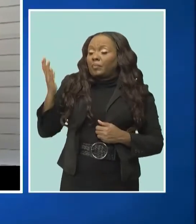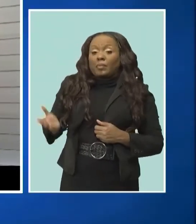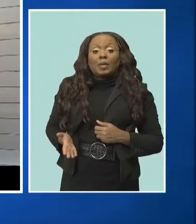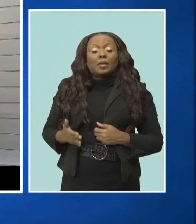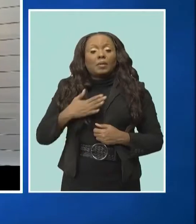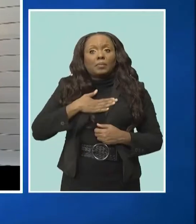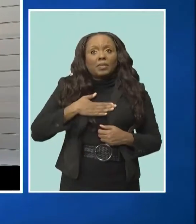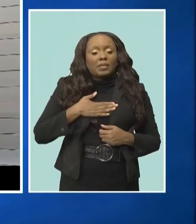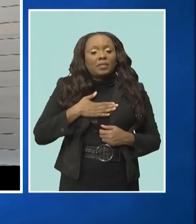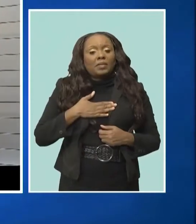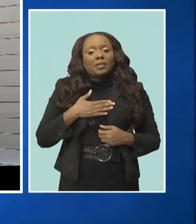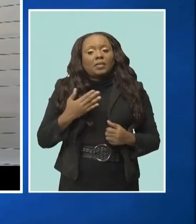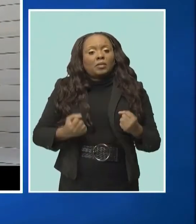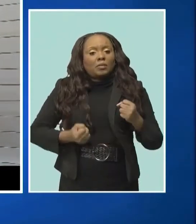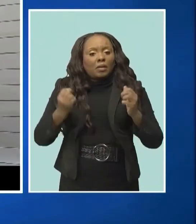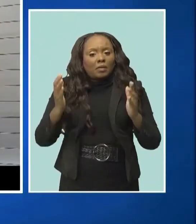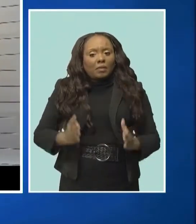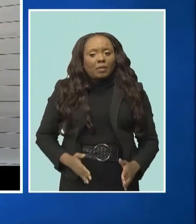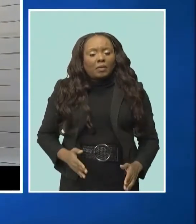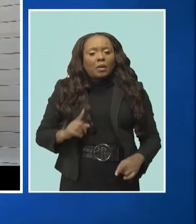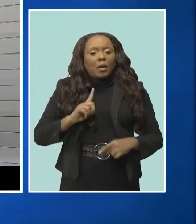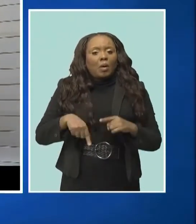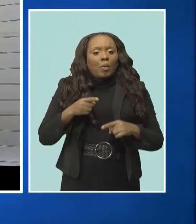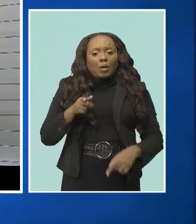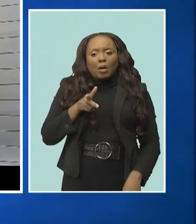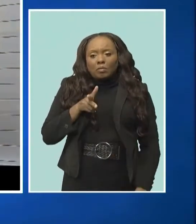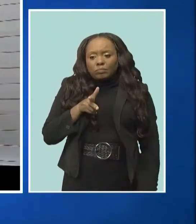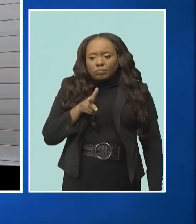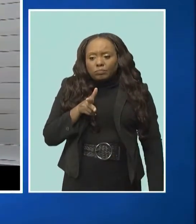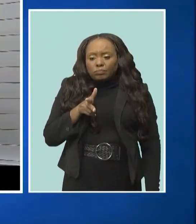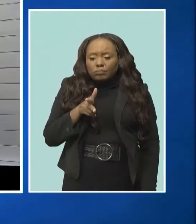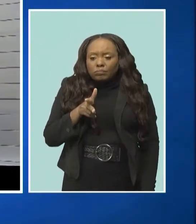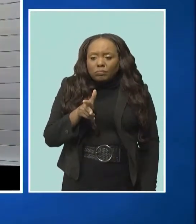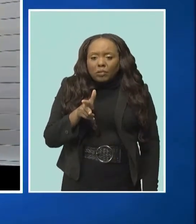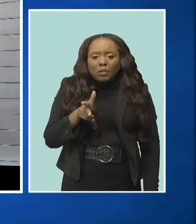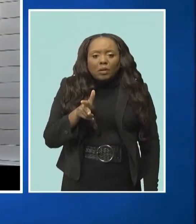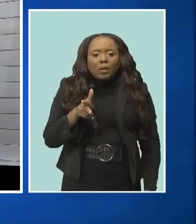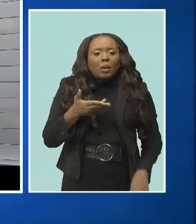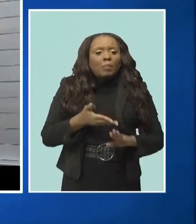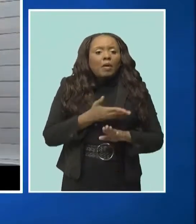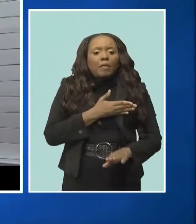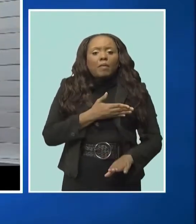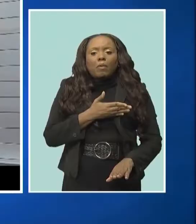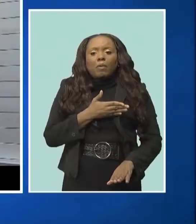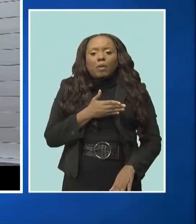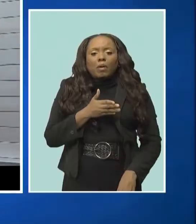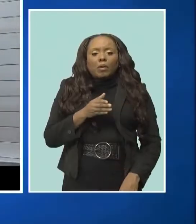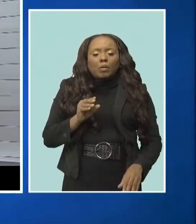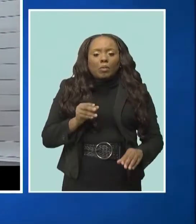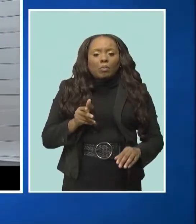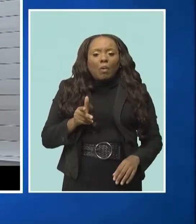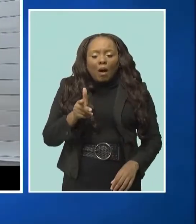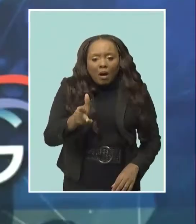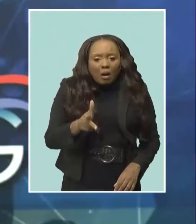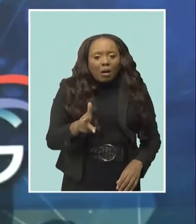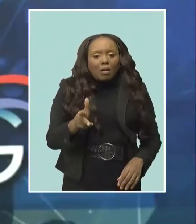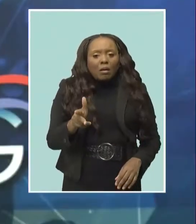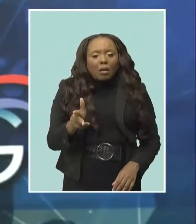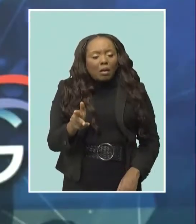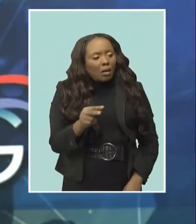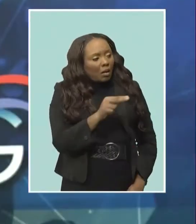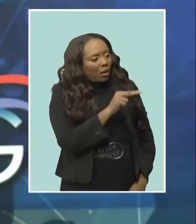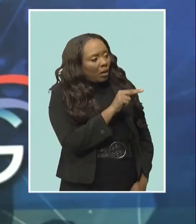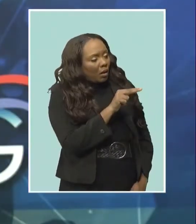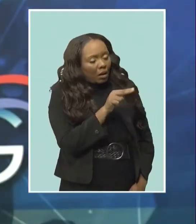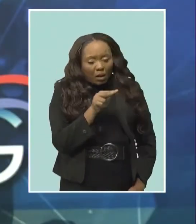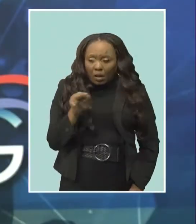drivers, when they approach junctions, to look again before exiting to avoid these collisions. Well,